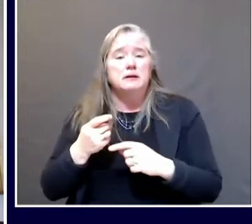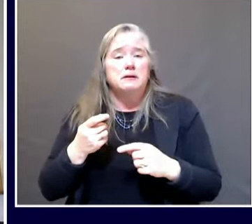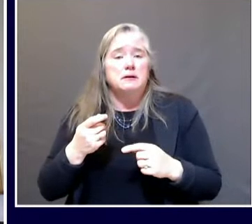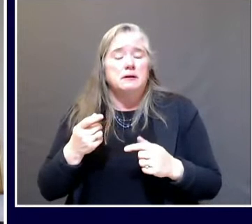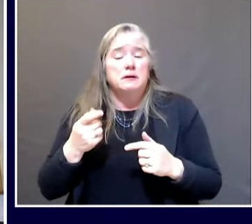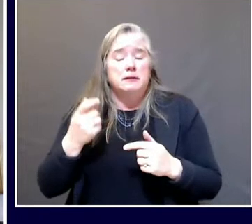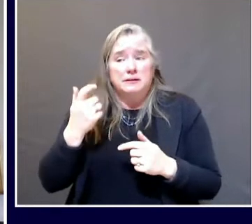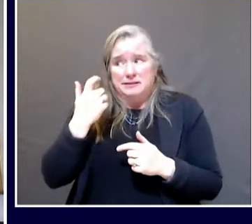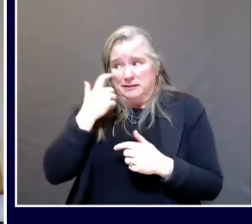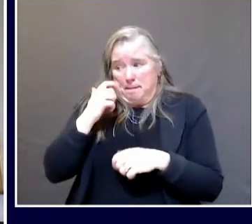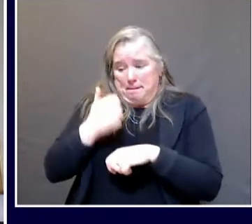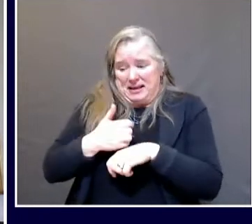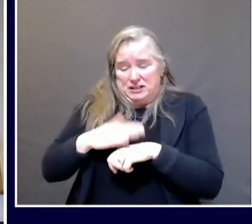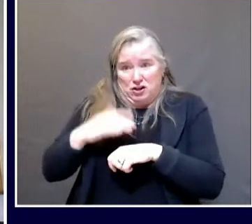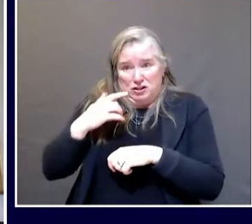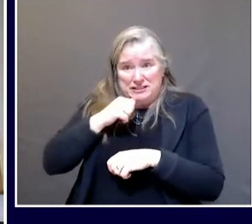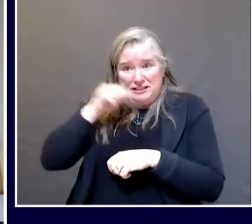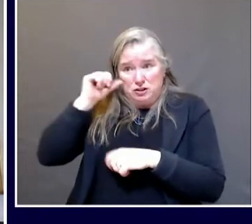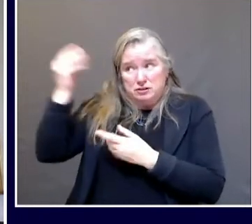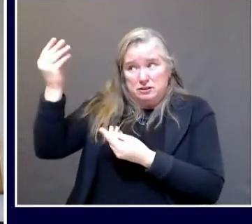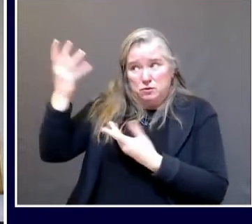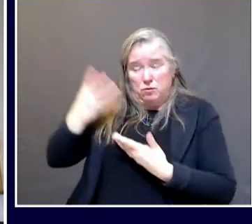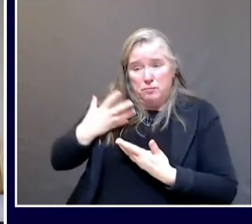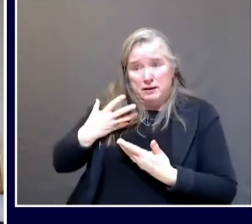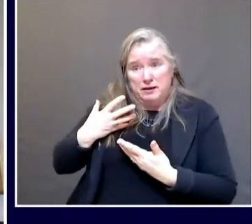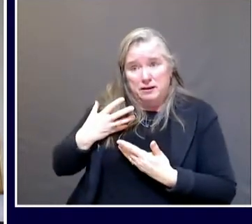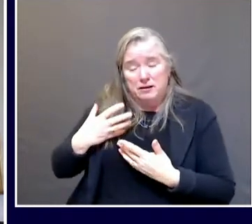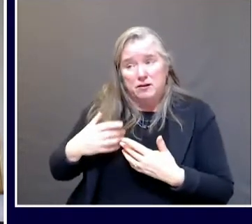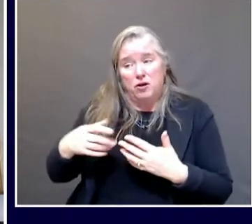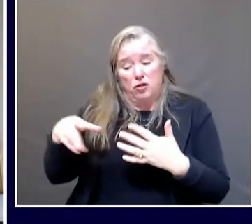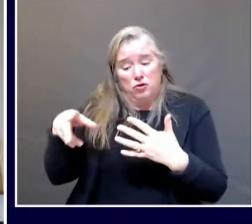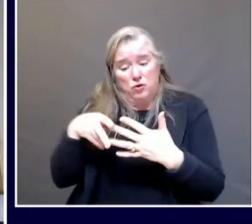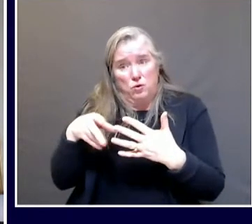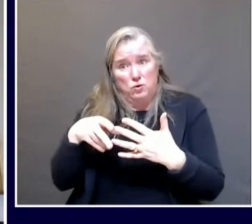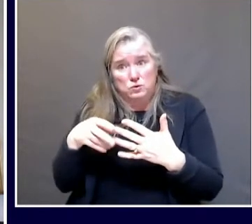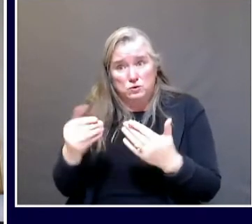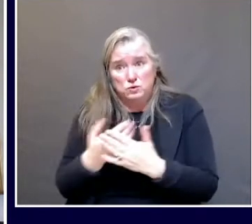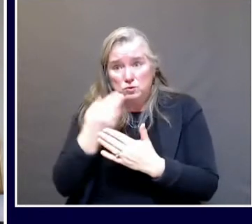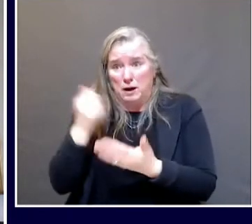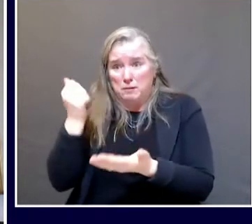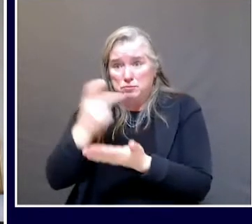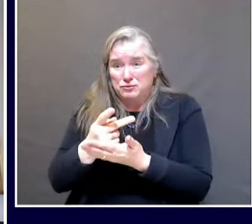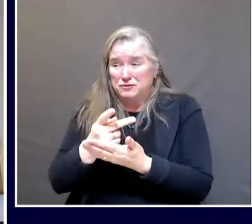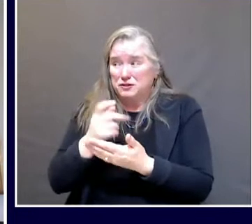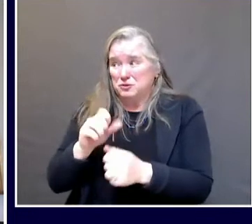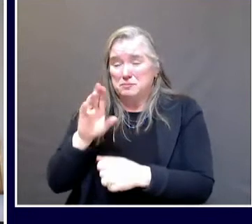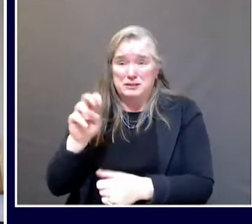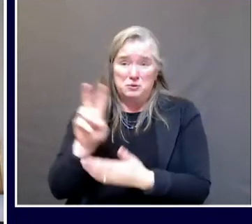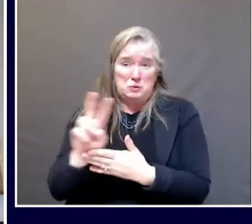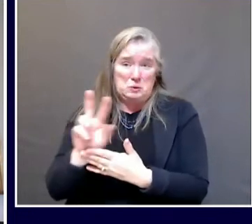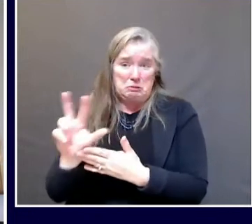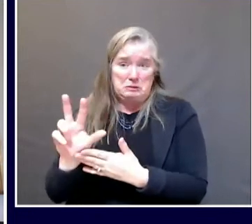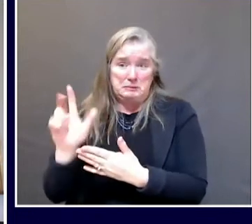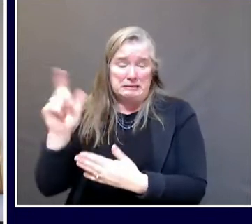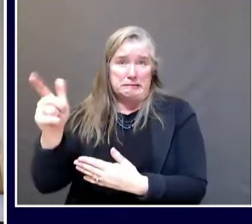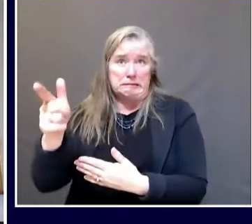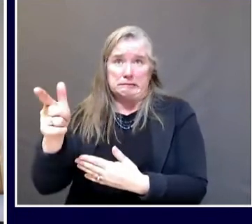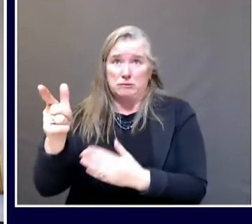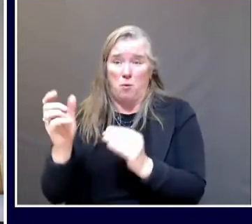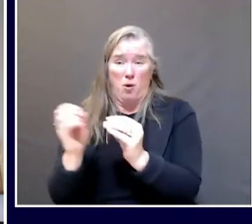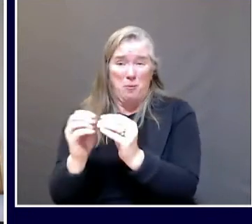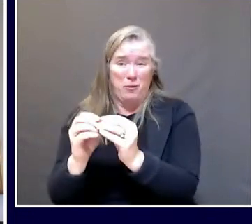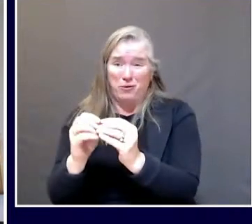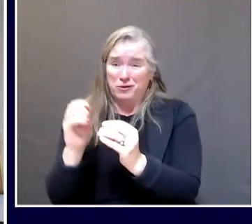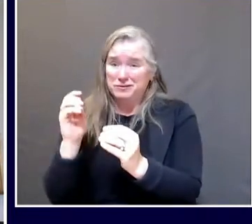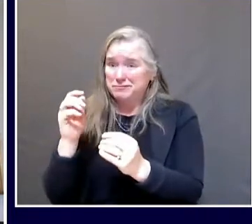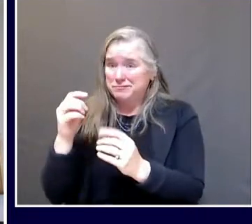got yesterday, that still may be several weeks, if not longer away. And I guess just real quick, are you